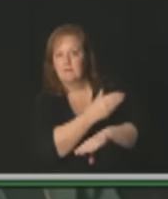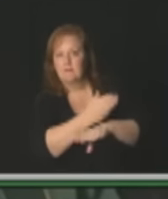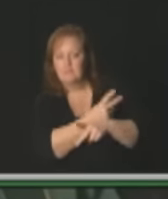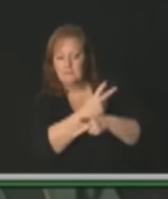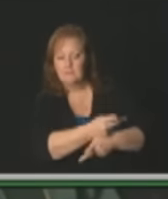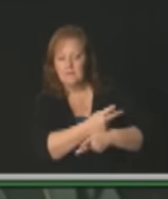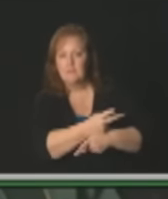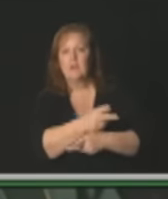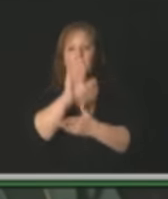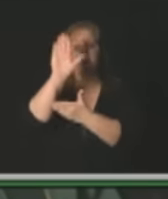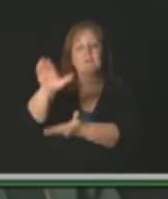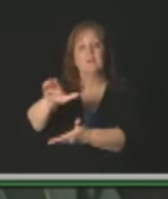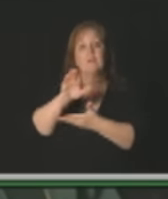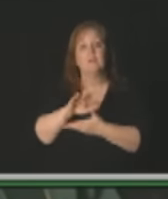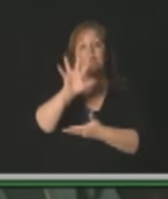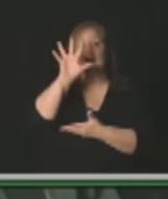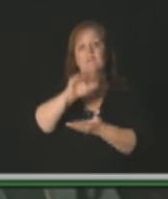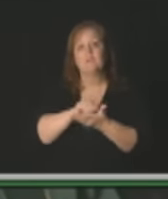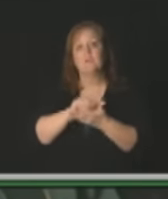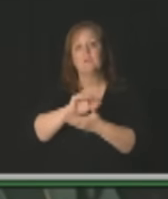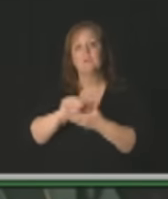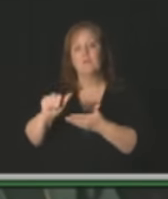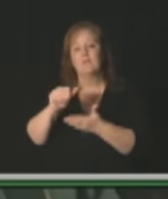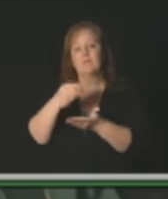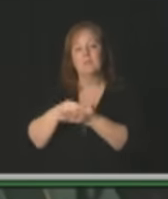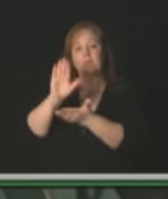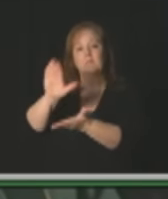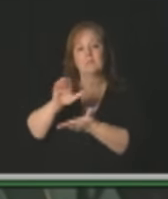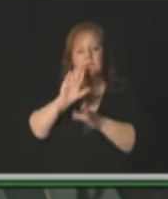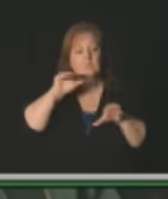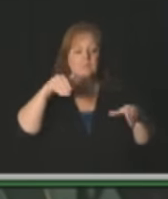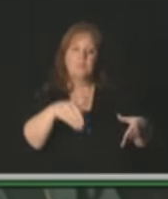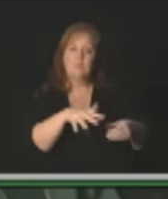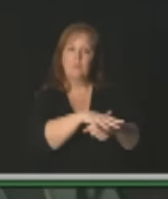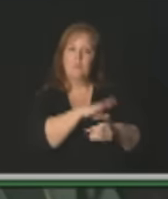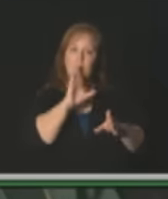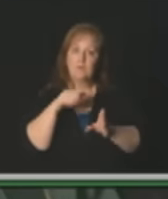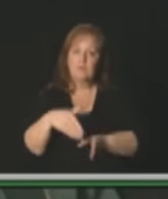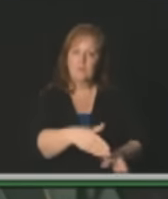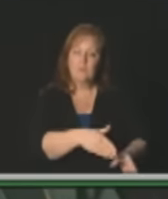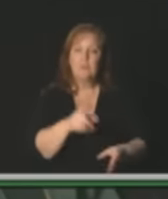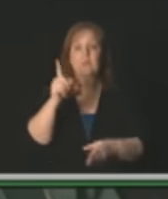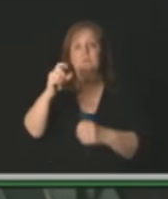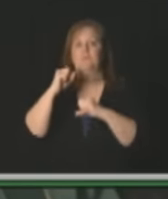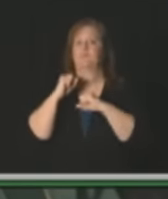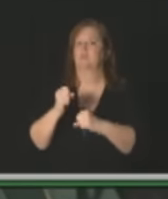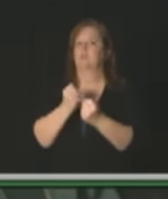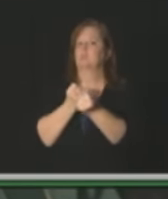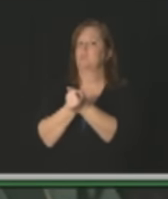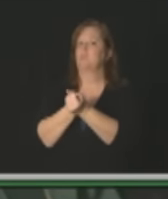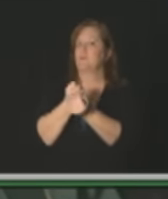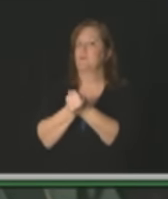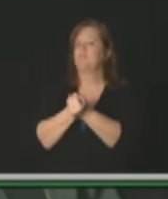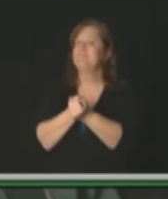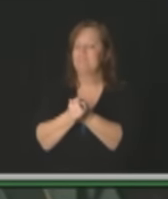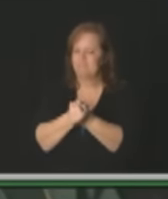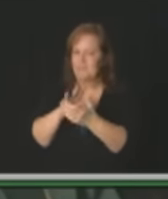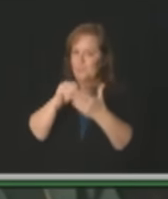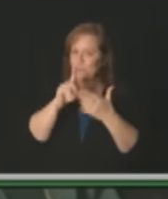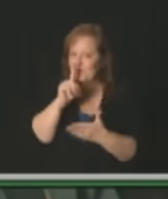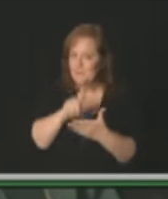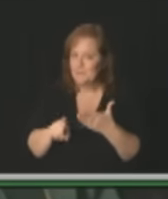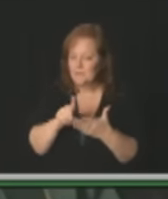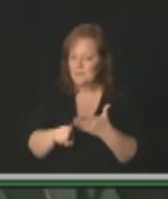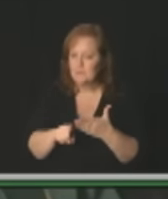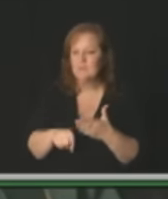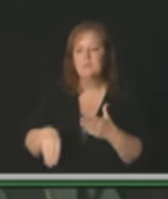in projects on the local rivers. Dr. Horner is a strong supporter of student research and exposes his